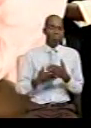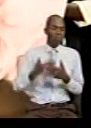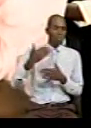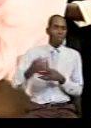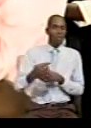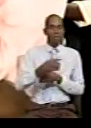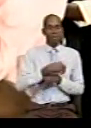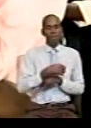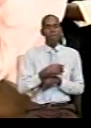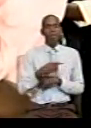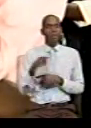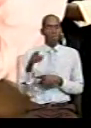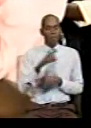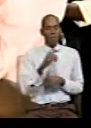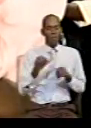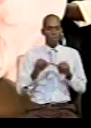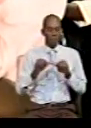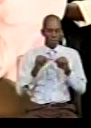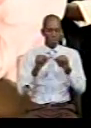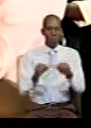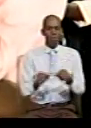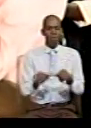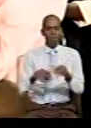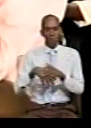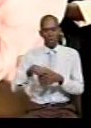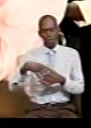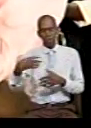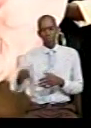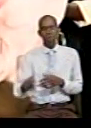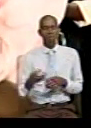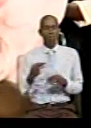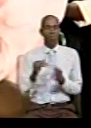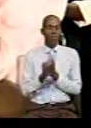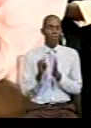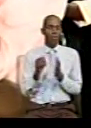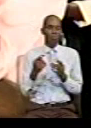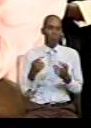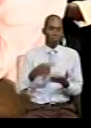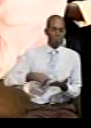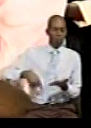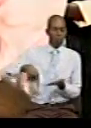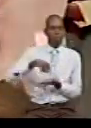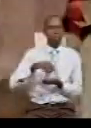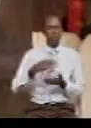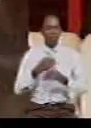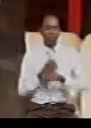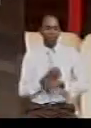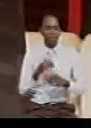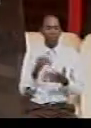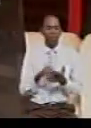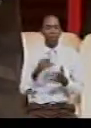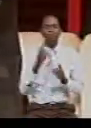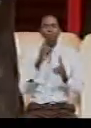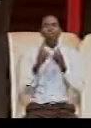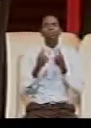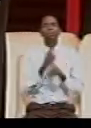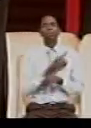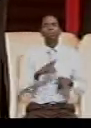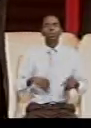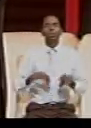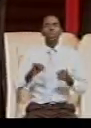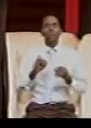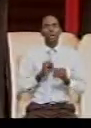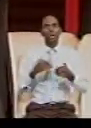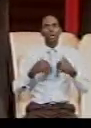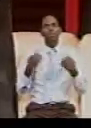goes outside the circle again. Lord, I'm sorry, I've sinned again. And he keeps on going